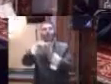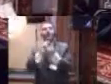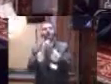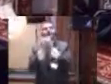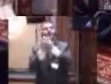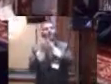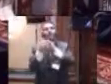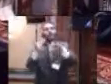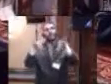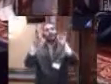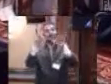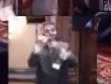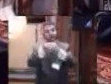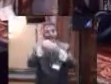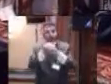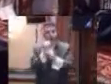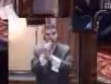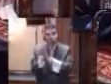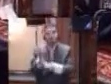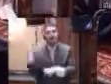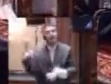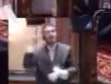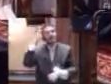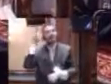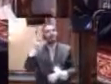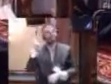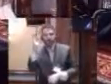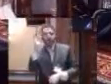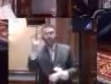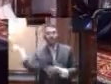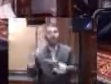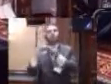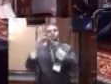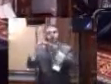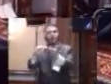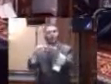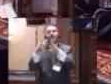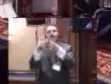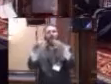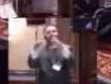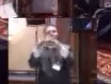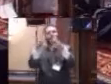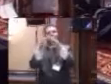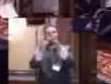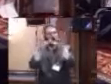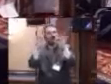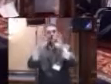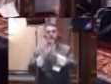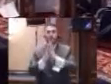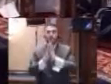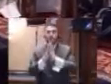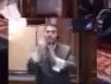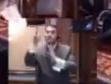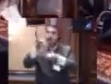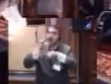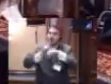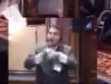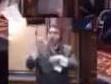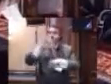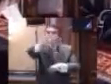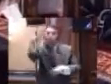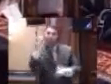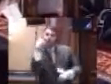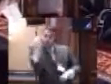political choices that are made during transitions to democracy. And there are four sets